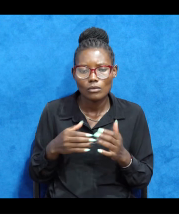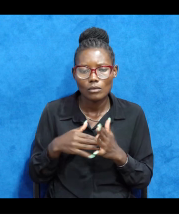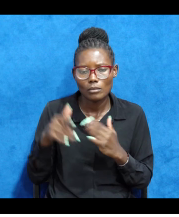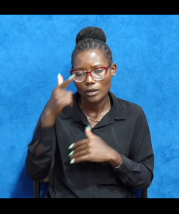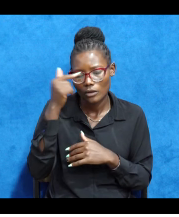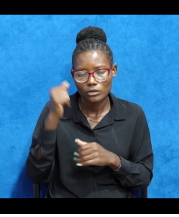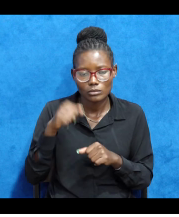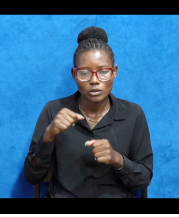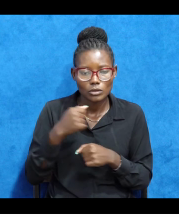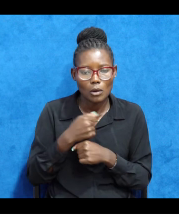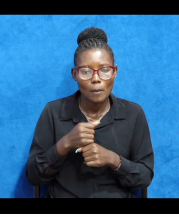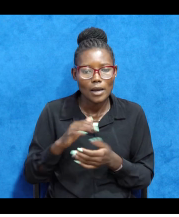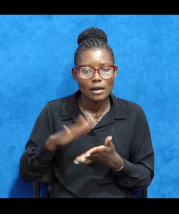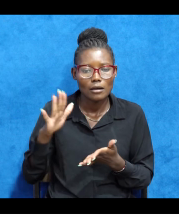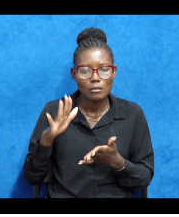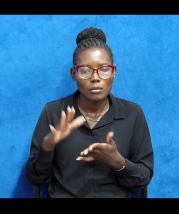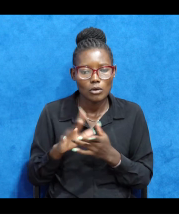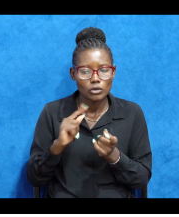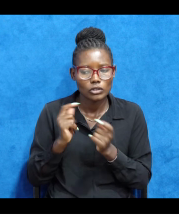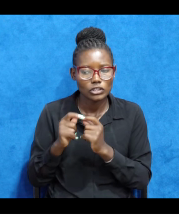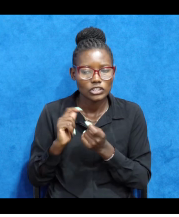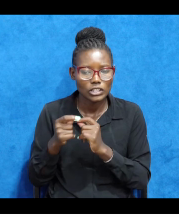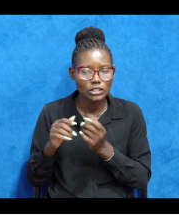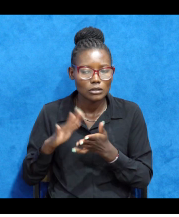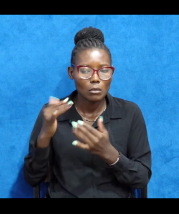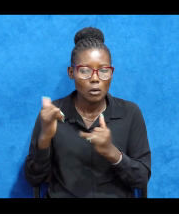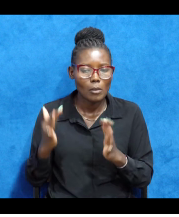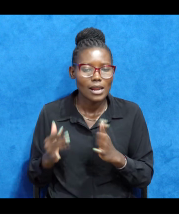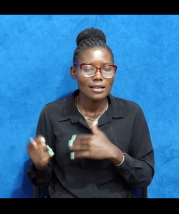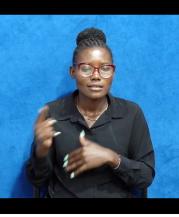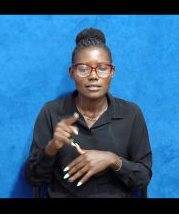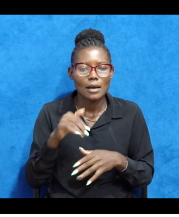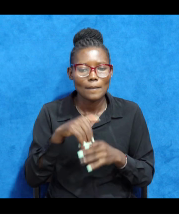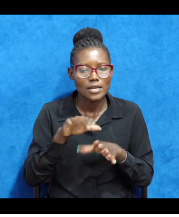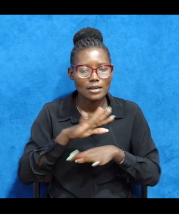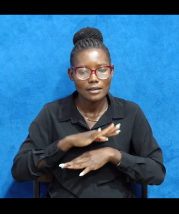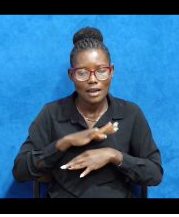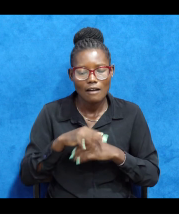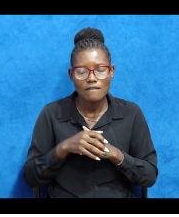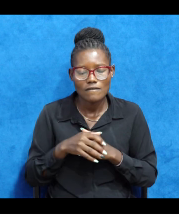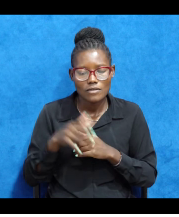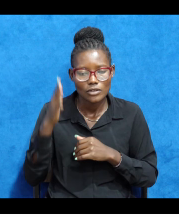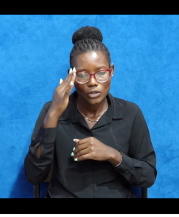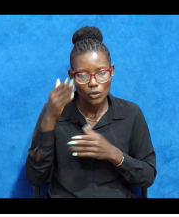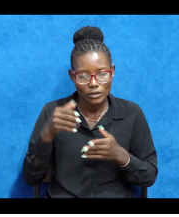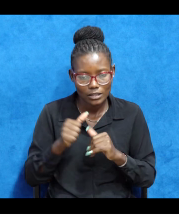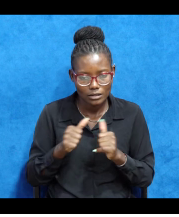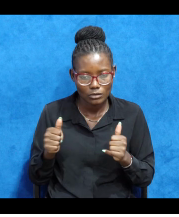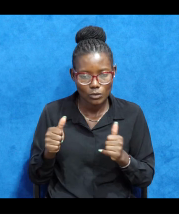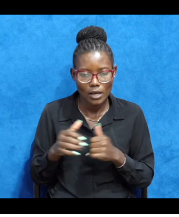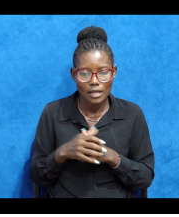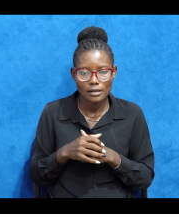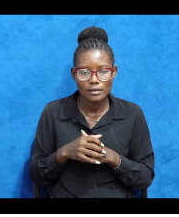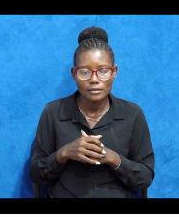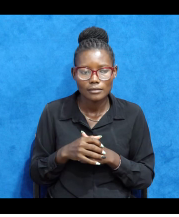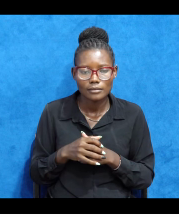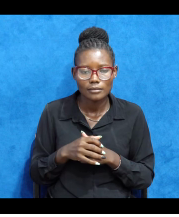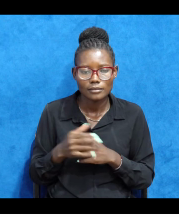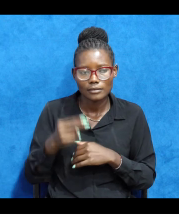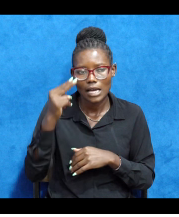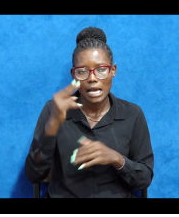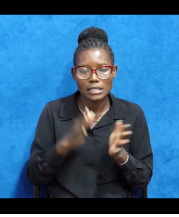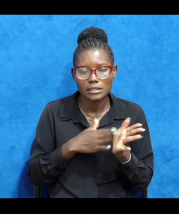American soccer or football kind of college, it's a much faster rate of play because of the way that the subs